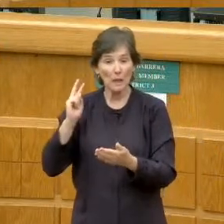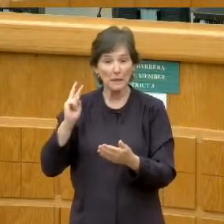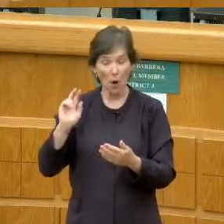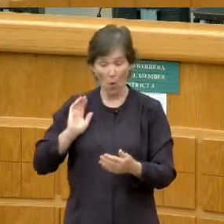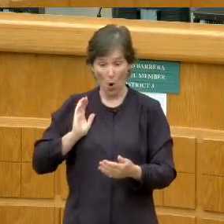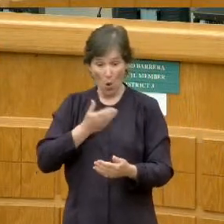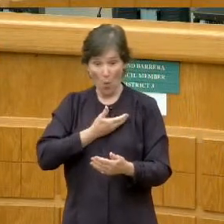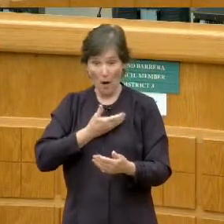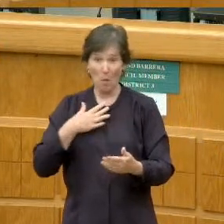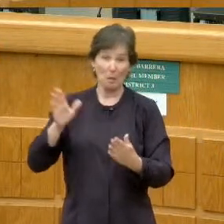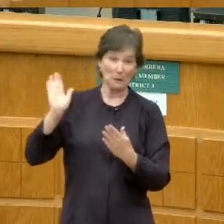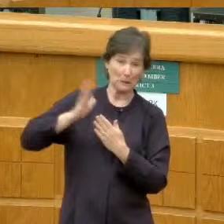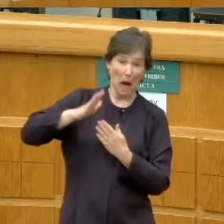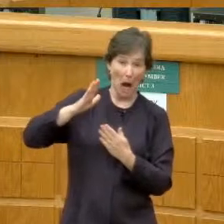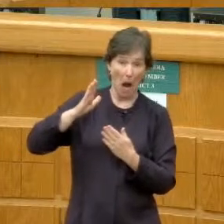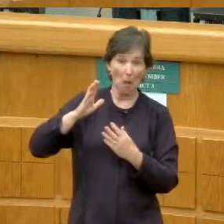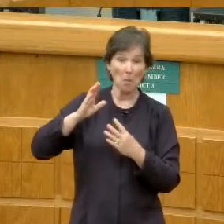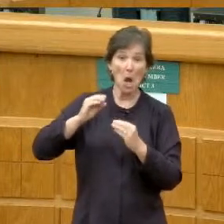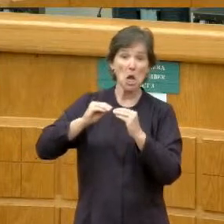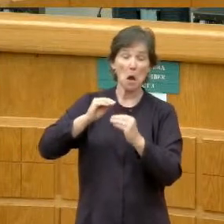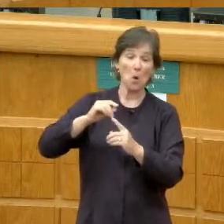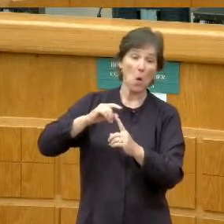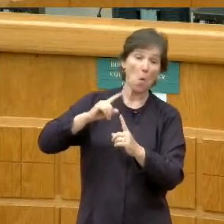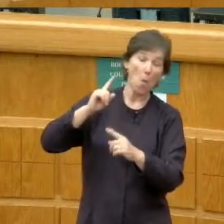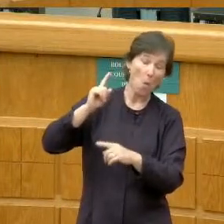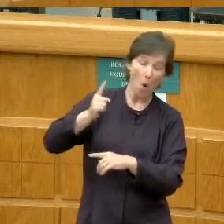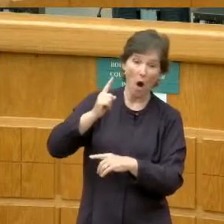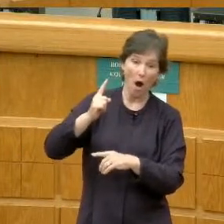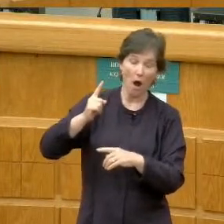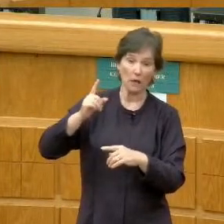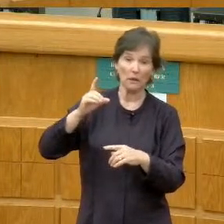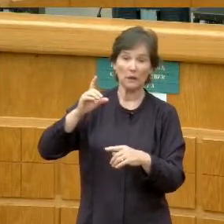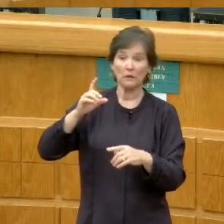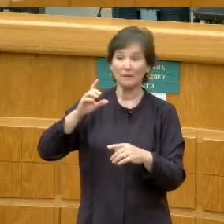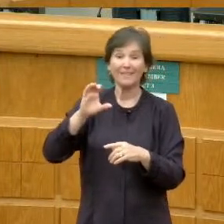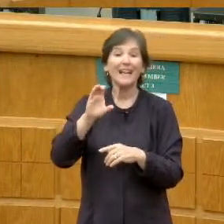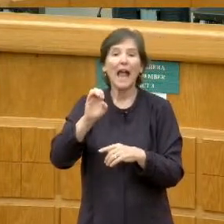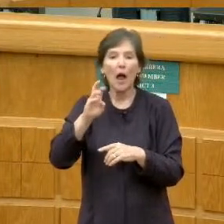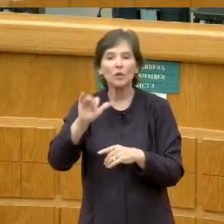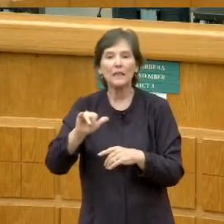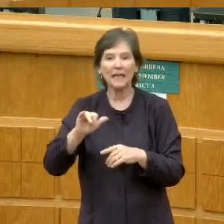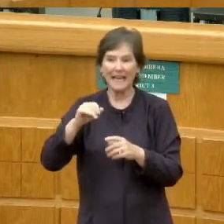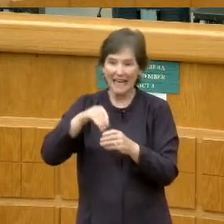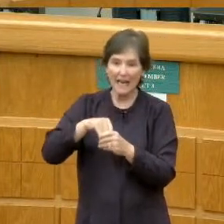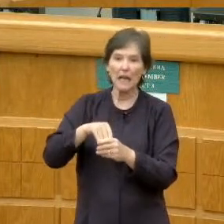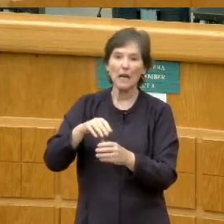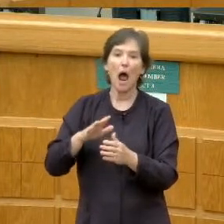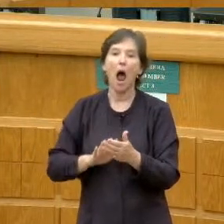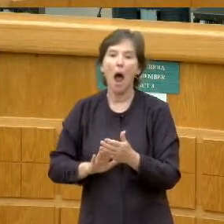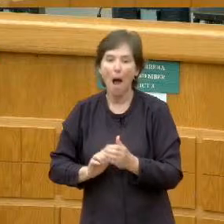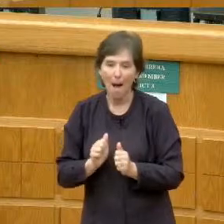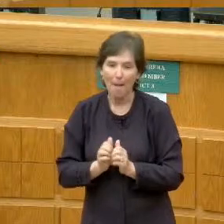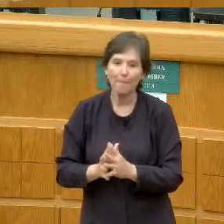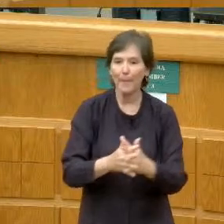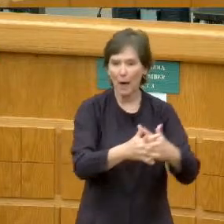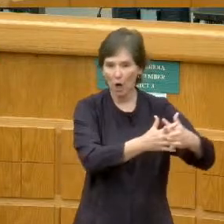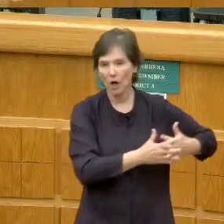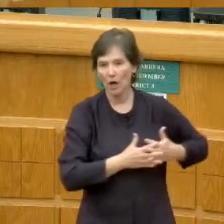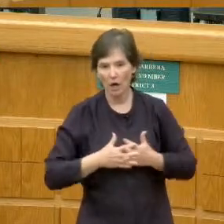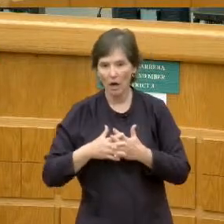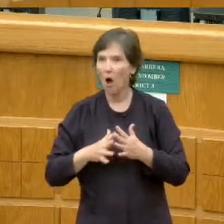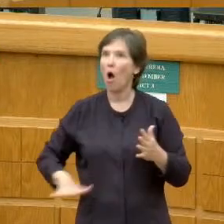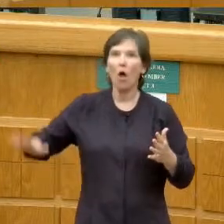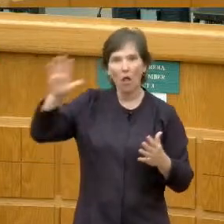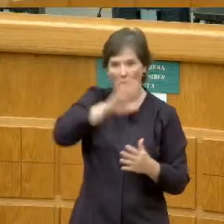in America with COVID-19 cases per capita. And I told you that this number was obtained by the numbers